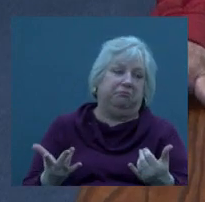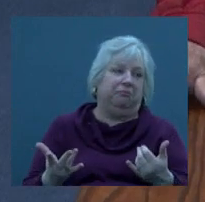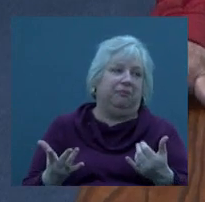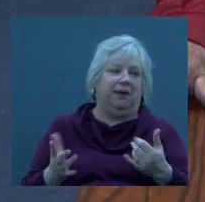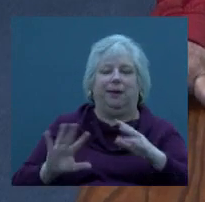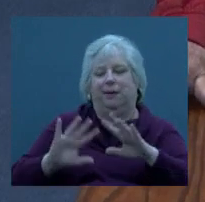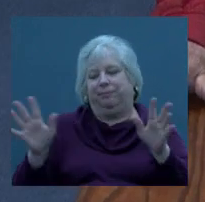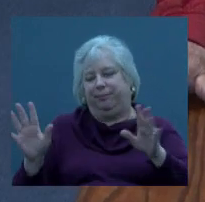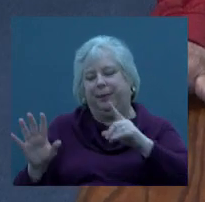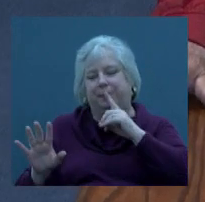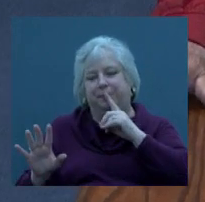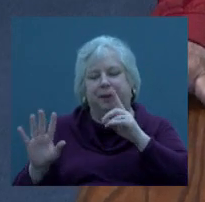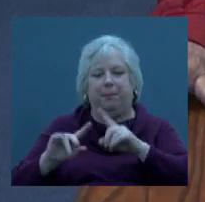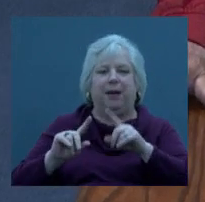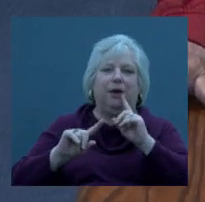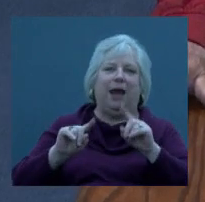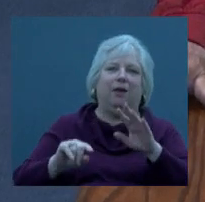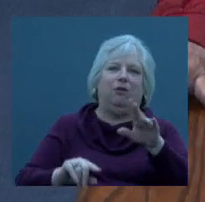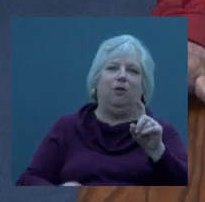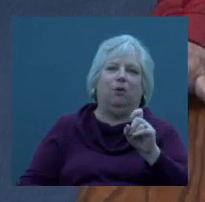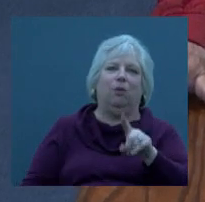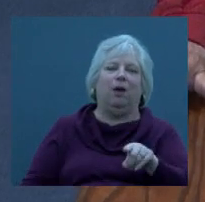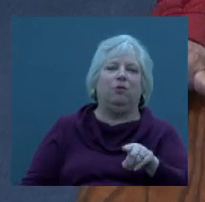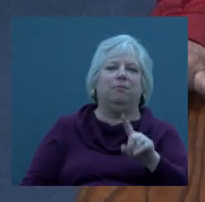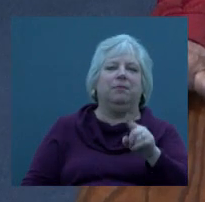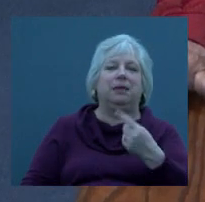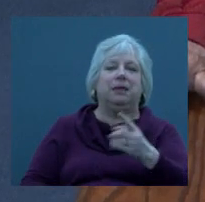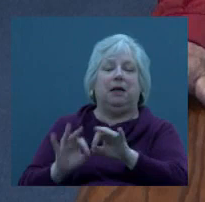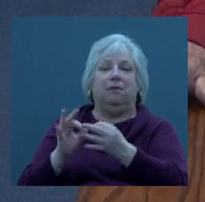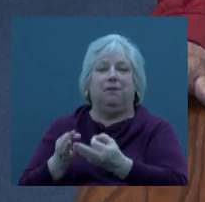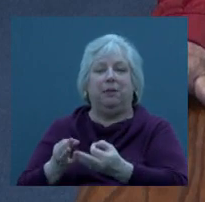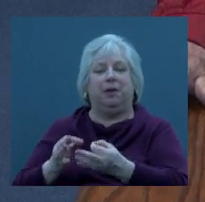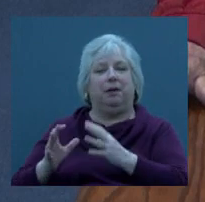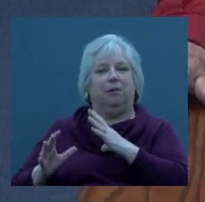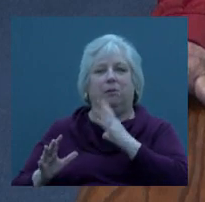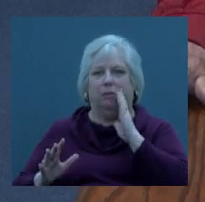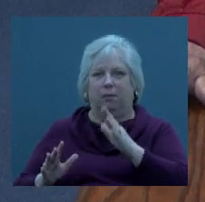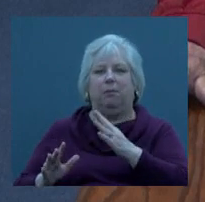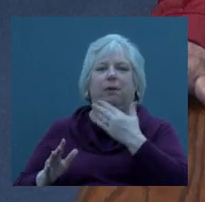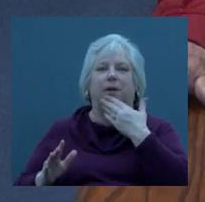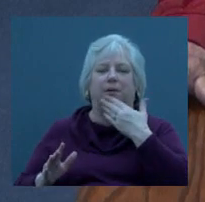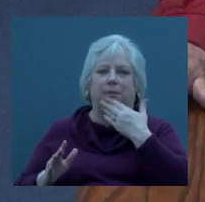not going to go any farther, but no, to answer your question, single family would be the way to go.